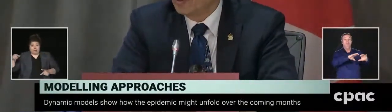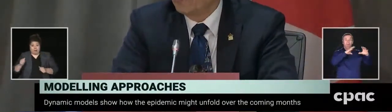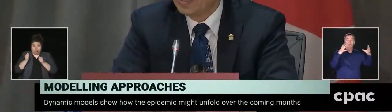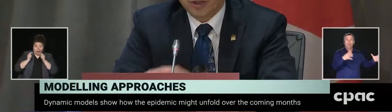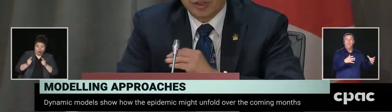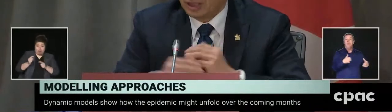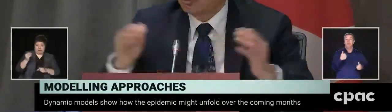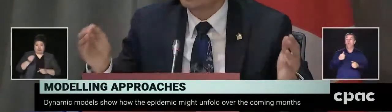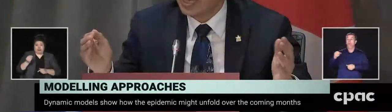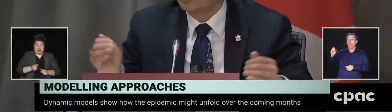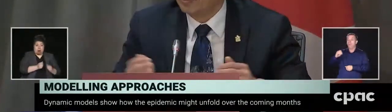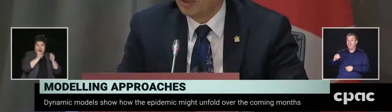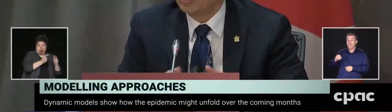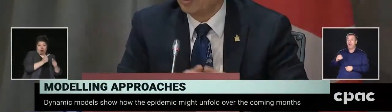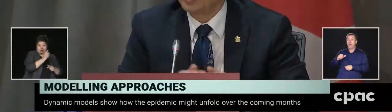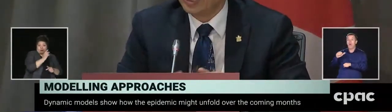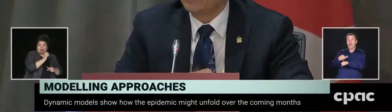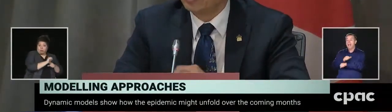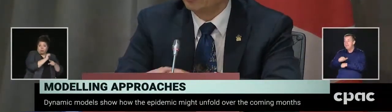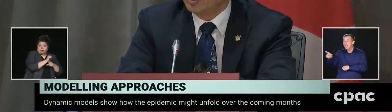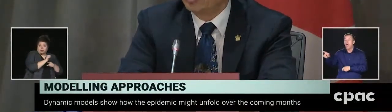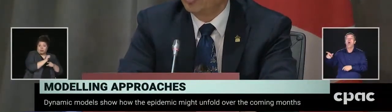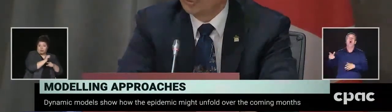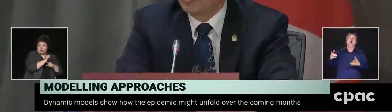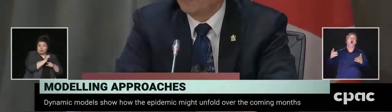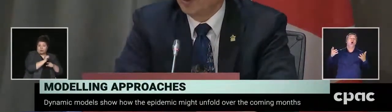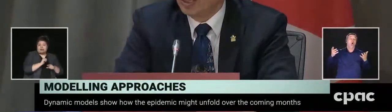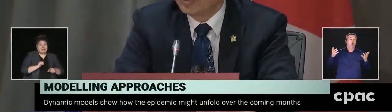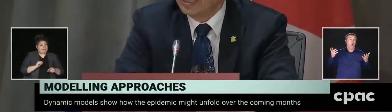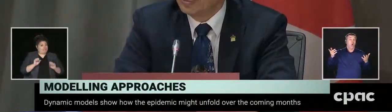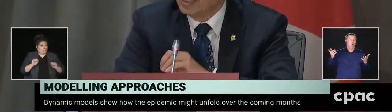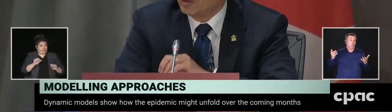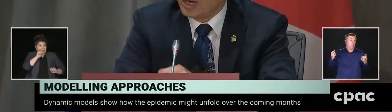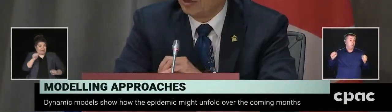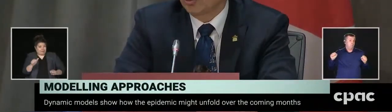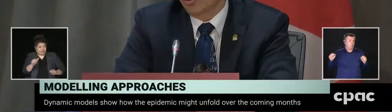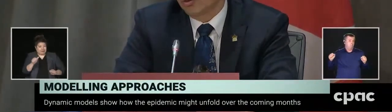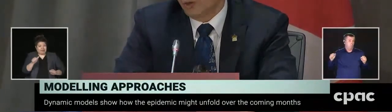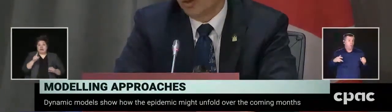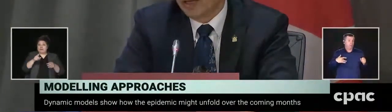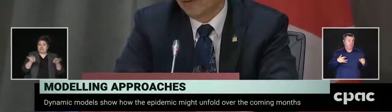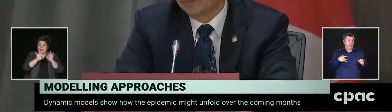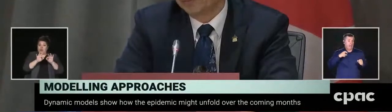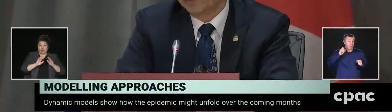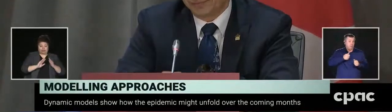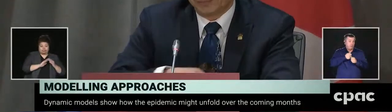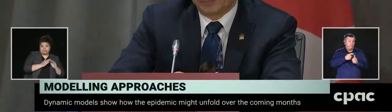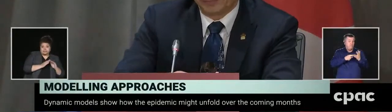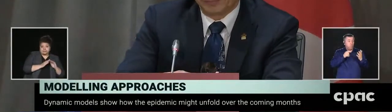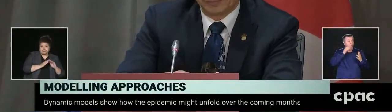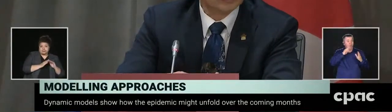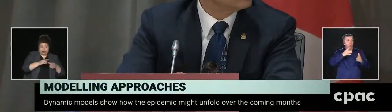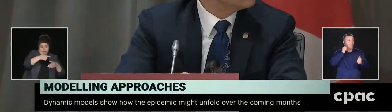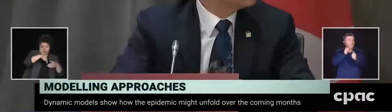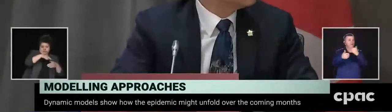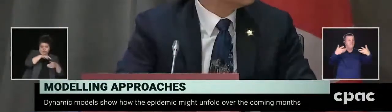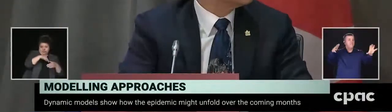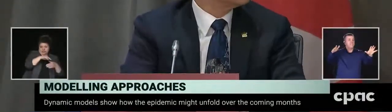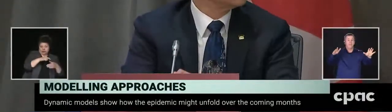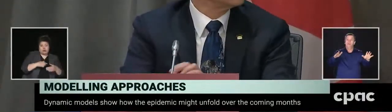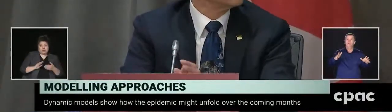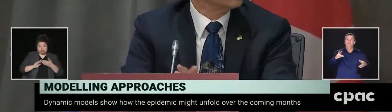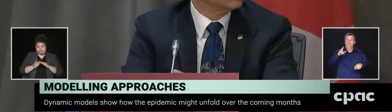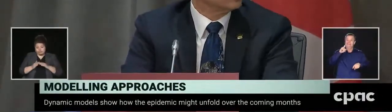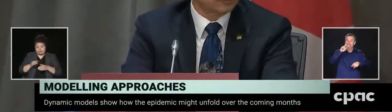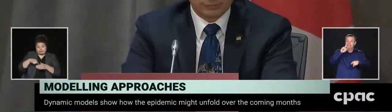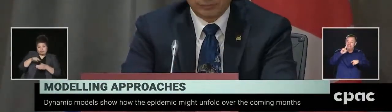let go of measures in totality because you really have to do it at a very, granular or local level. Thank